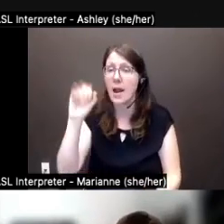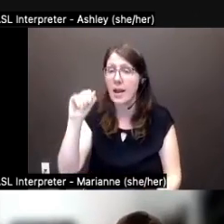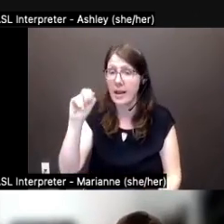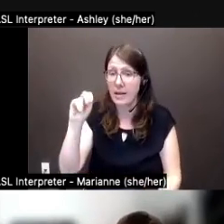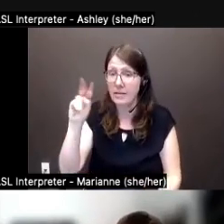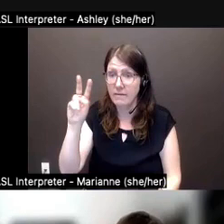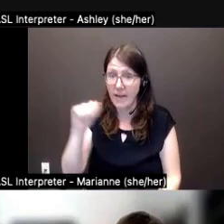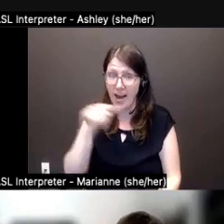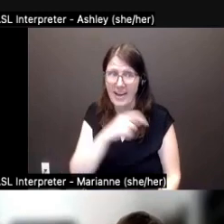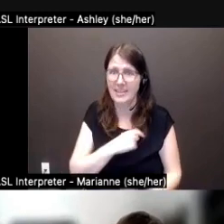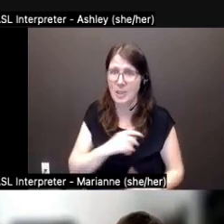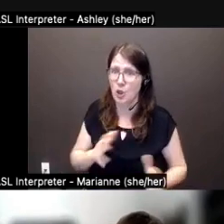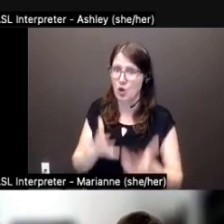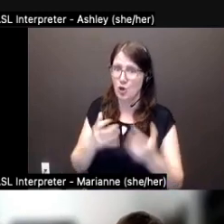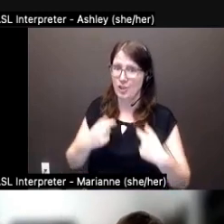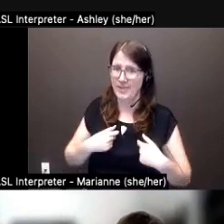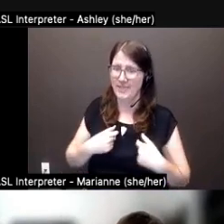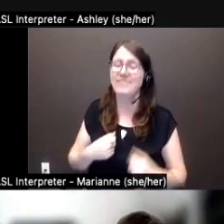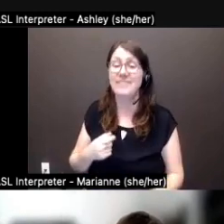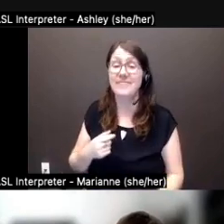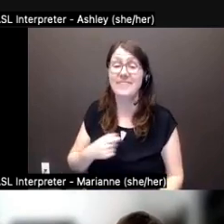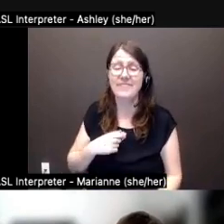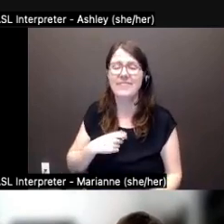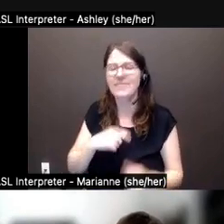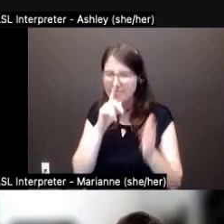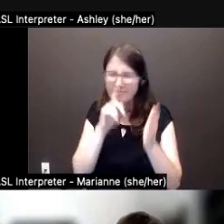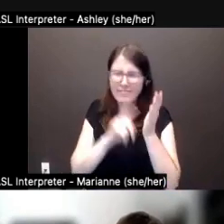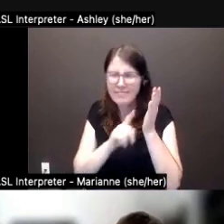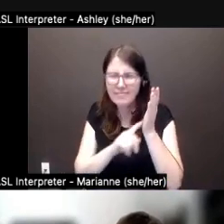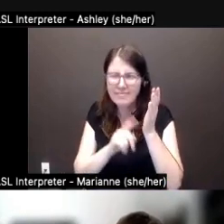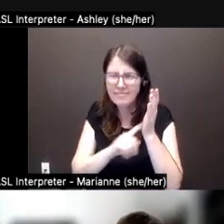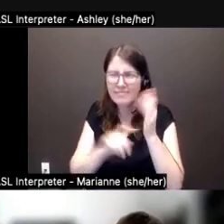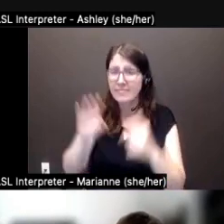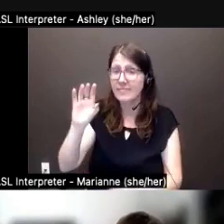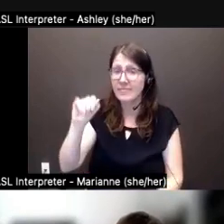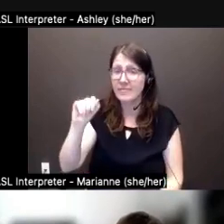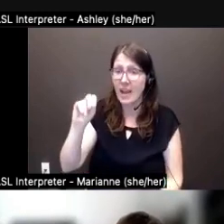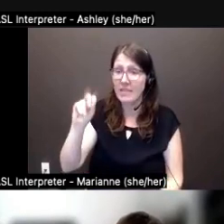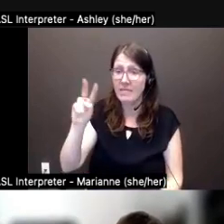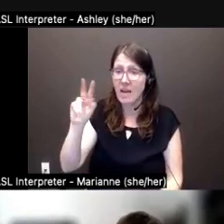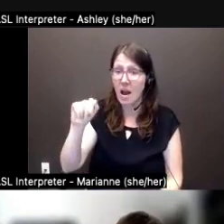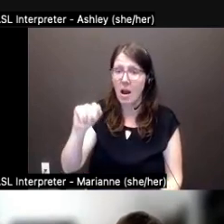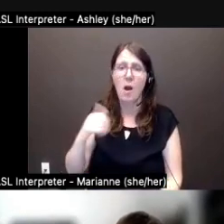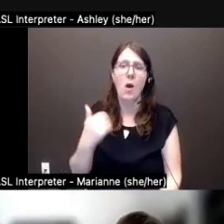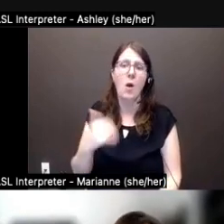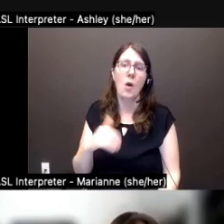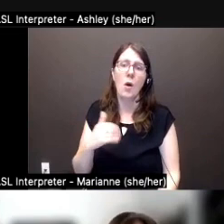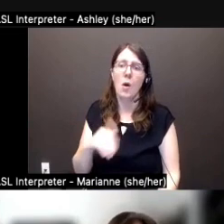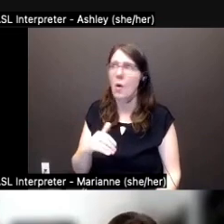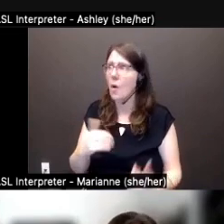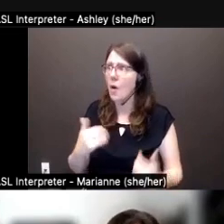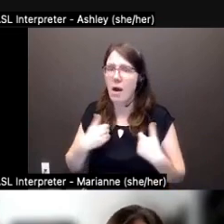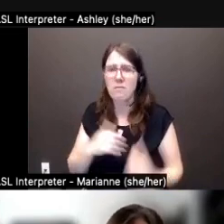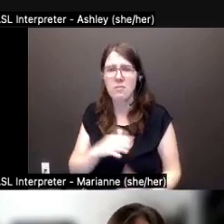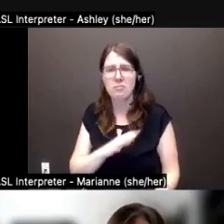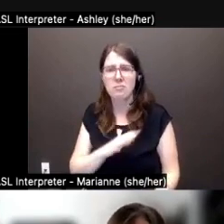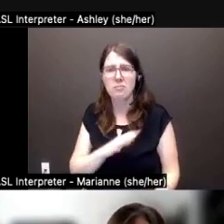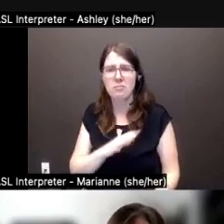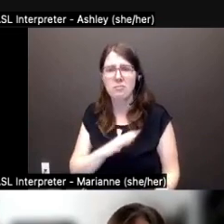realized that Canva has images, has videos, has